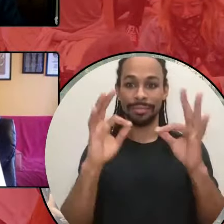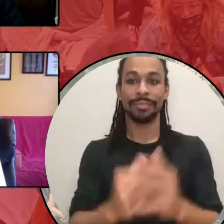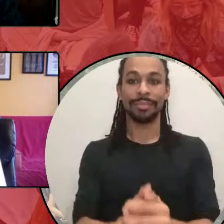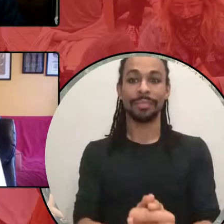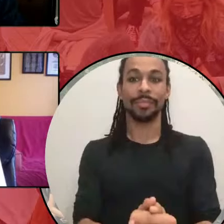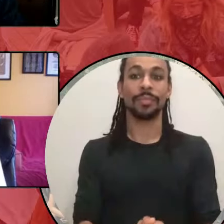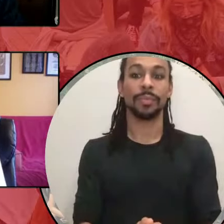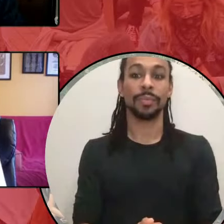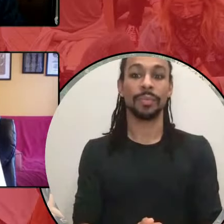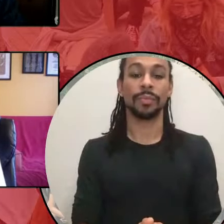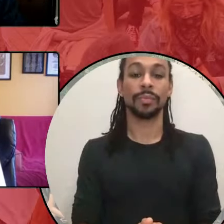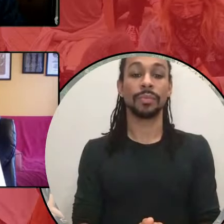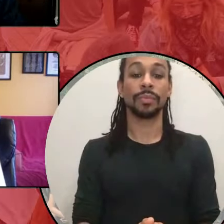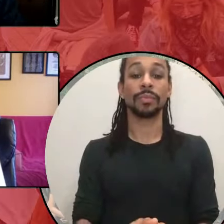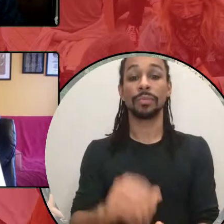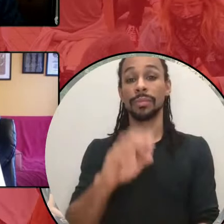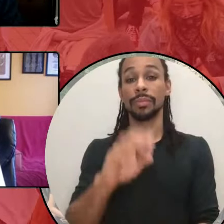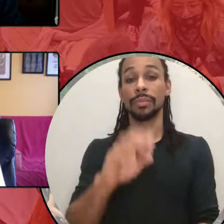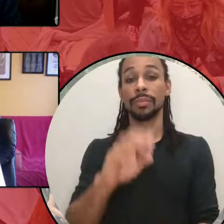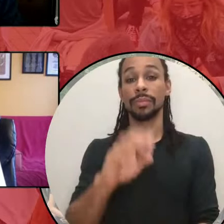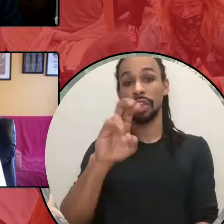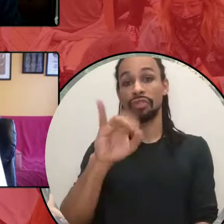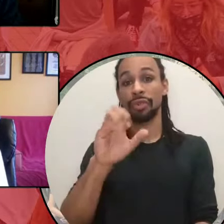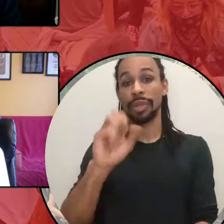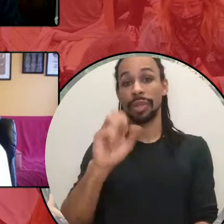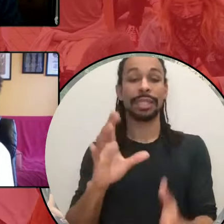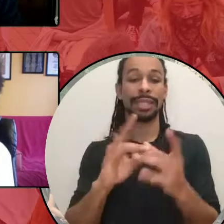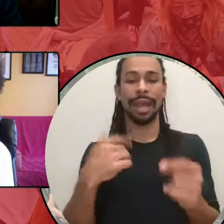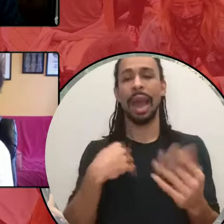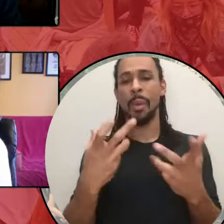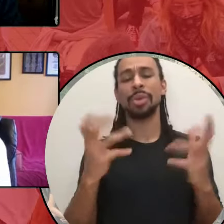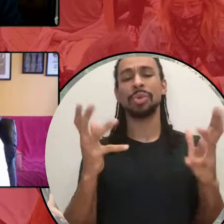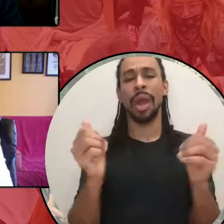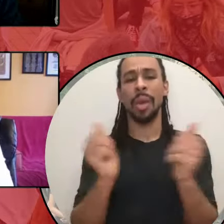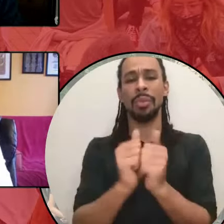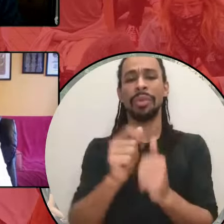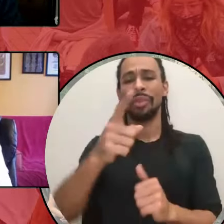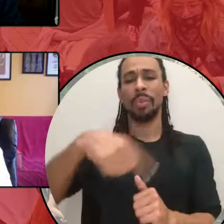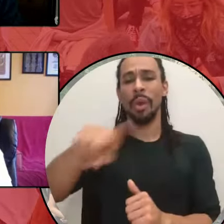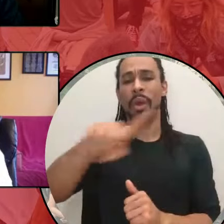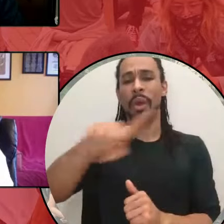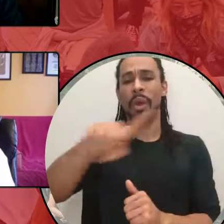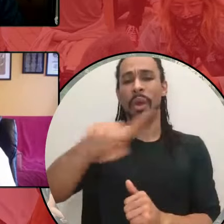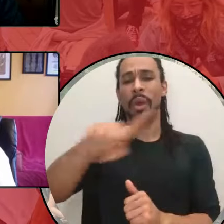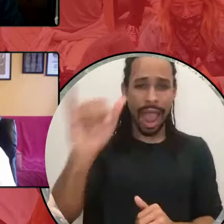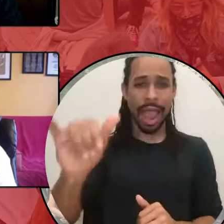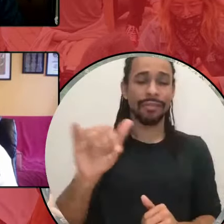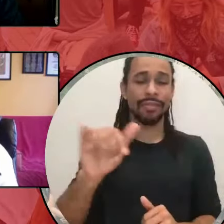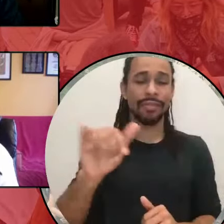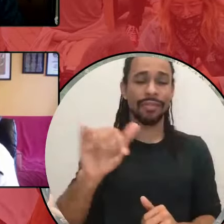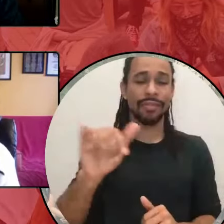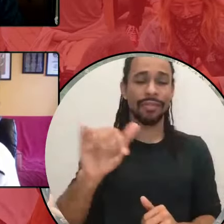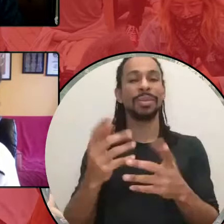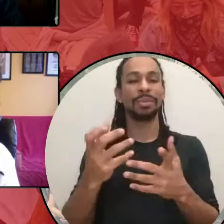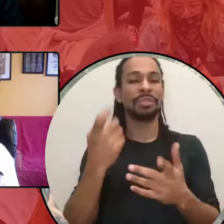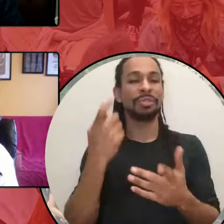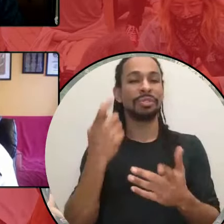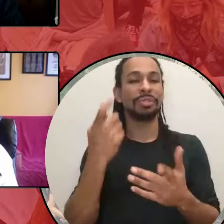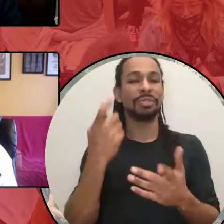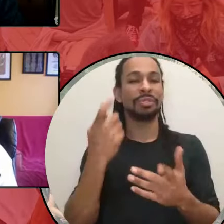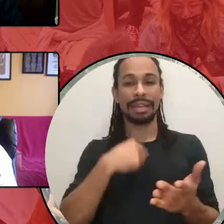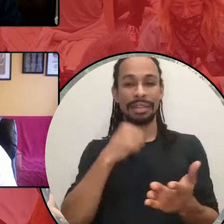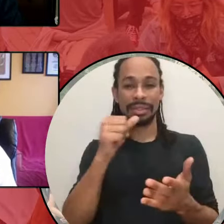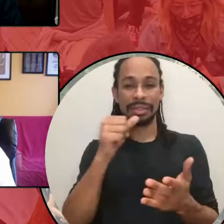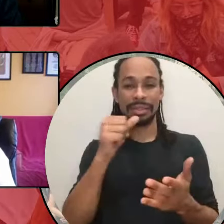I want us to talk with y'all forever. And I want to recognize that I don't even have time to squeeze in one